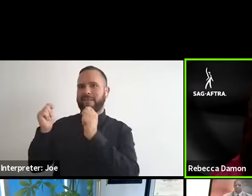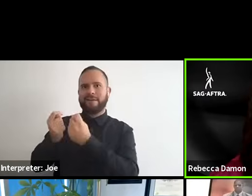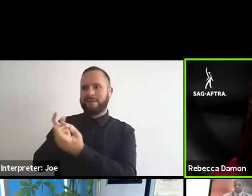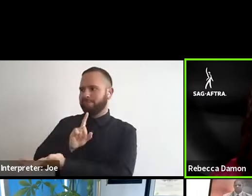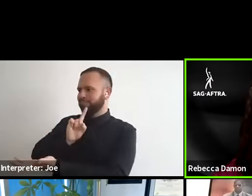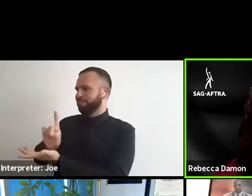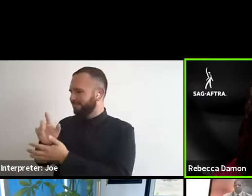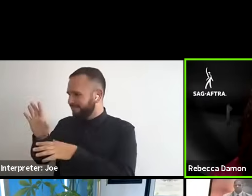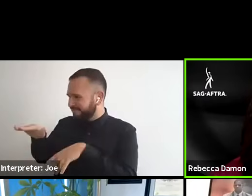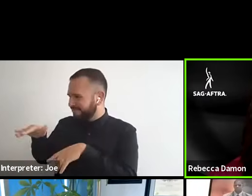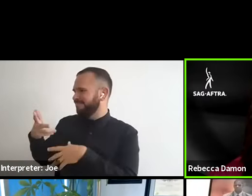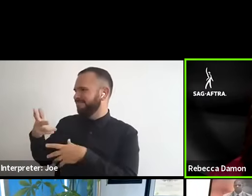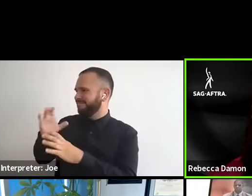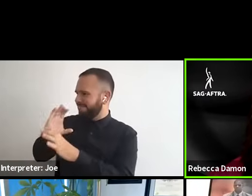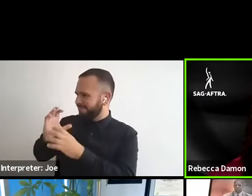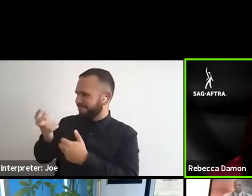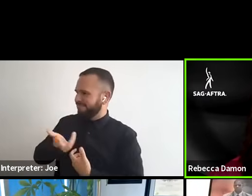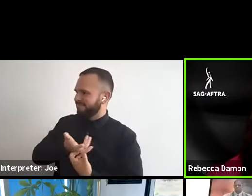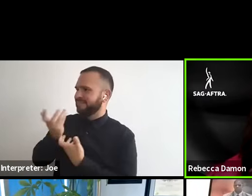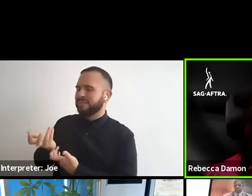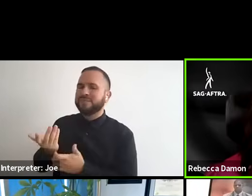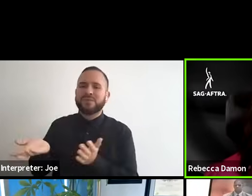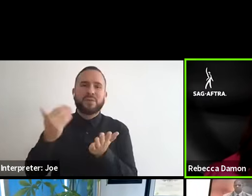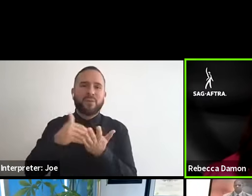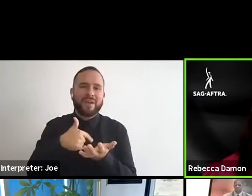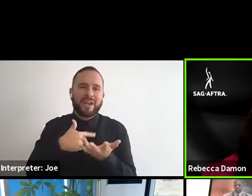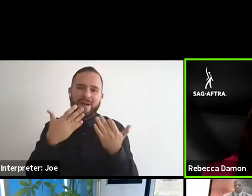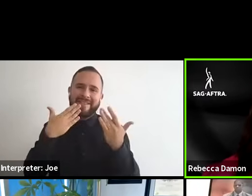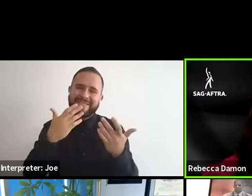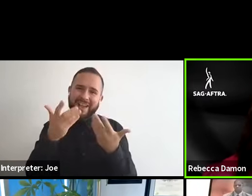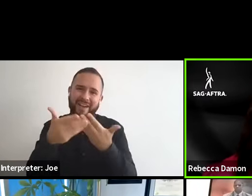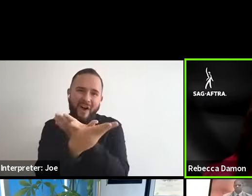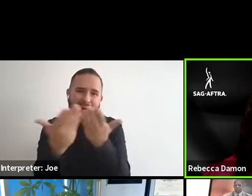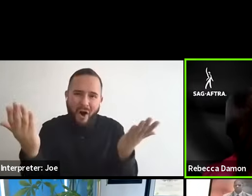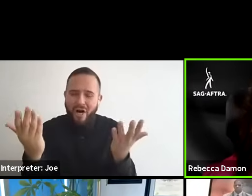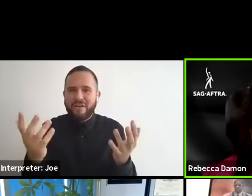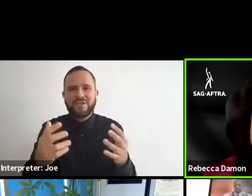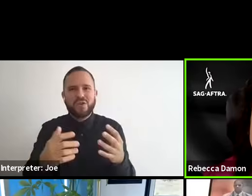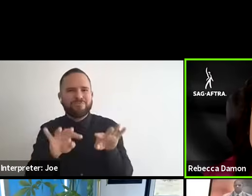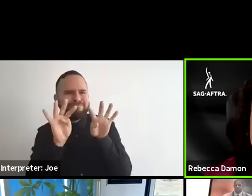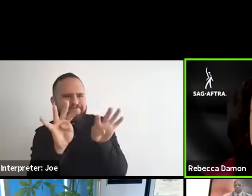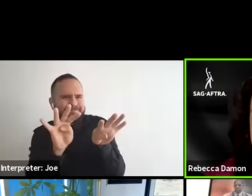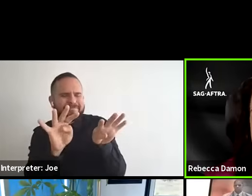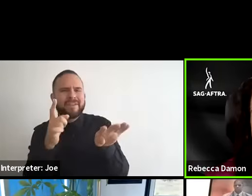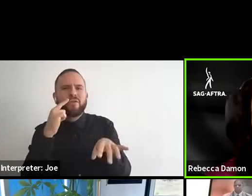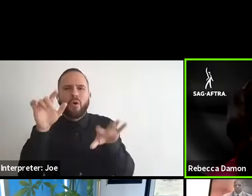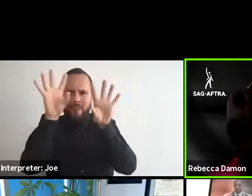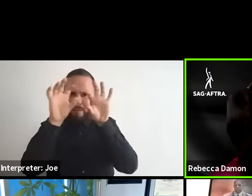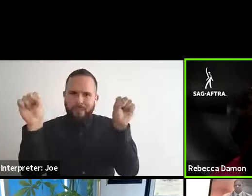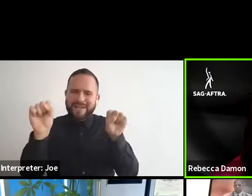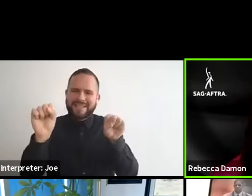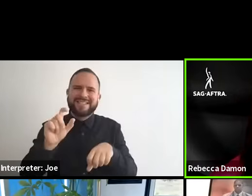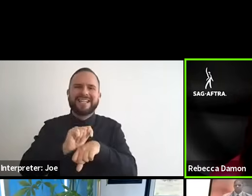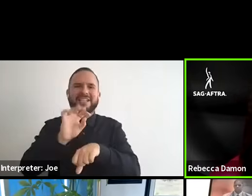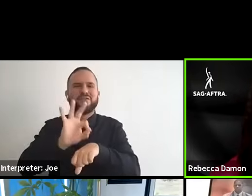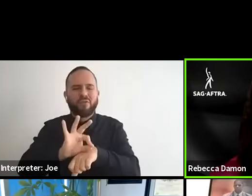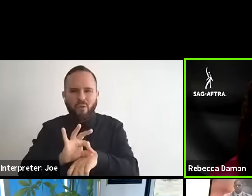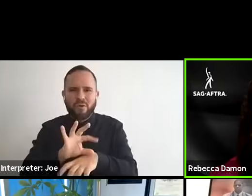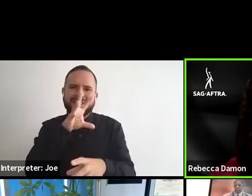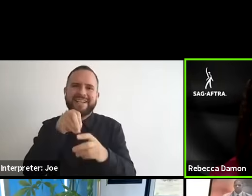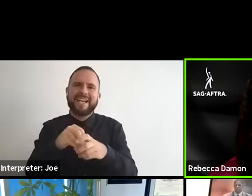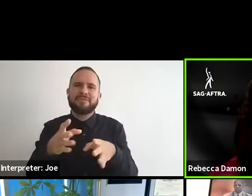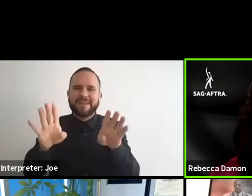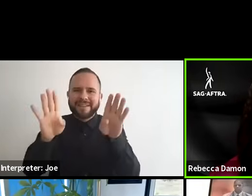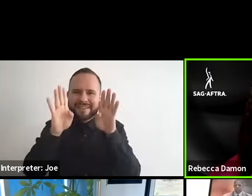key. So I want to thank everybody also who has been tuning in each week for our President's Task Force Education, Outreach, and Engagement live streams,